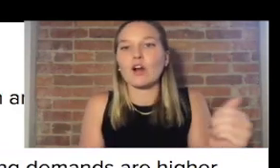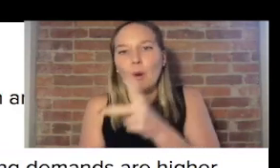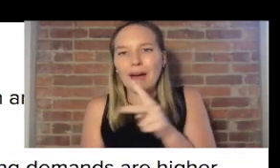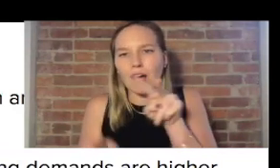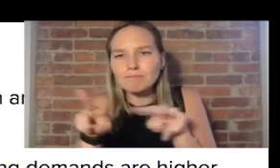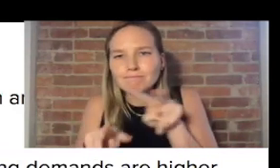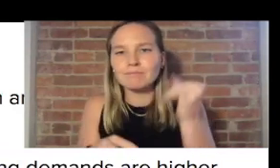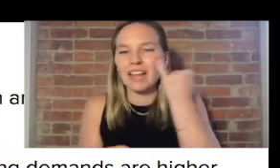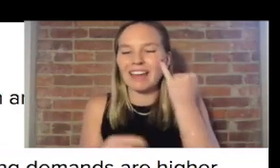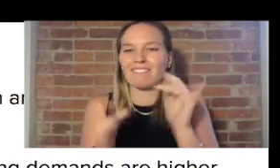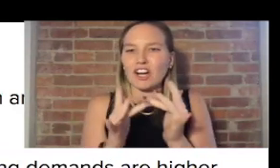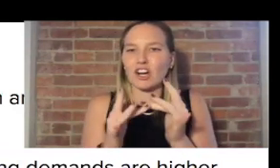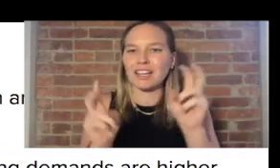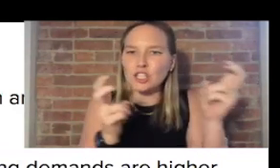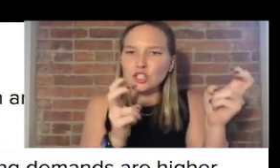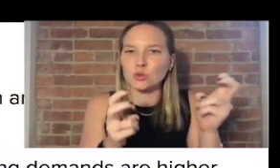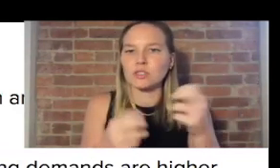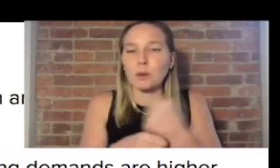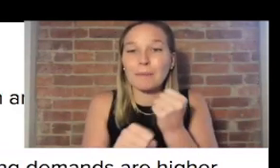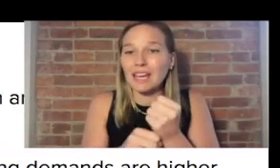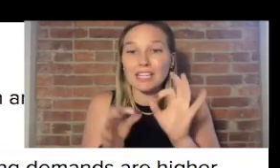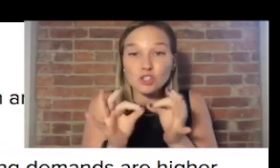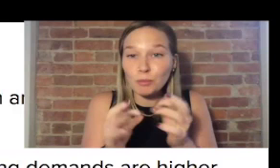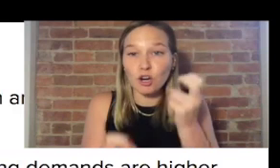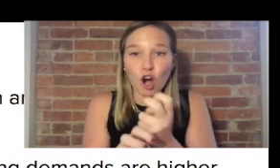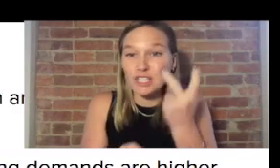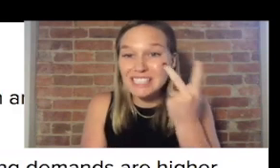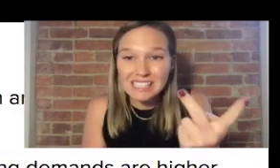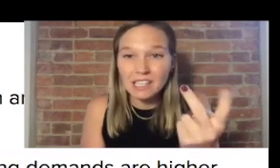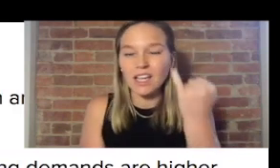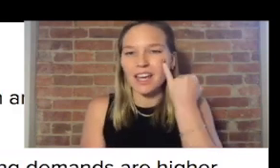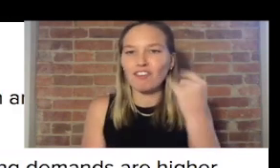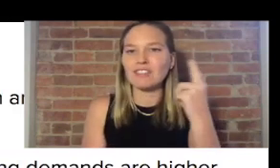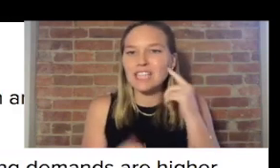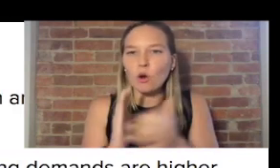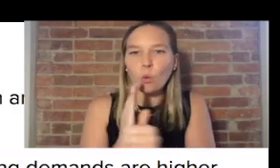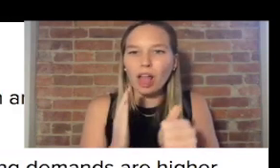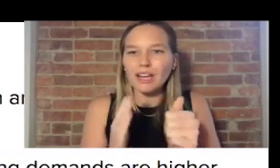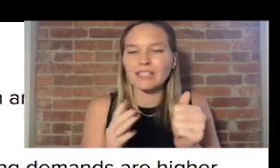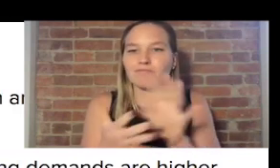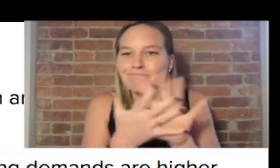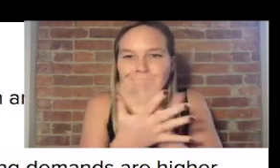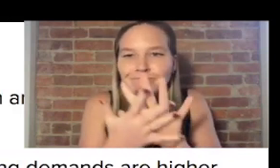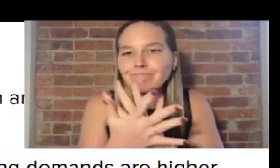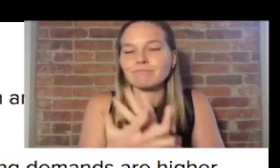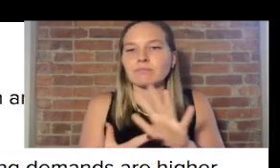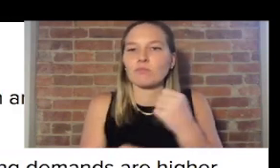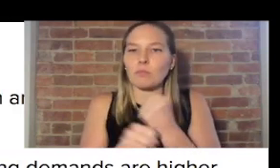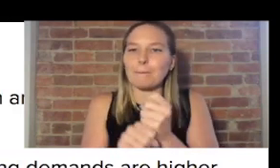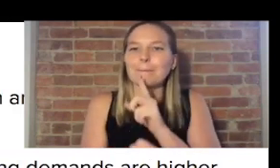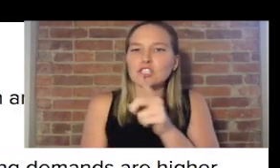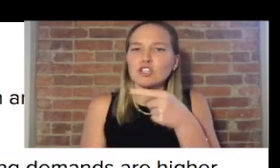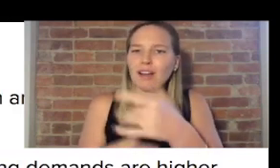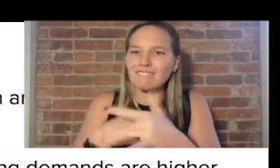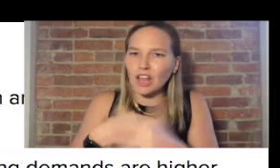students once that lesson is finished so that the student can go back and rewatch that. The interpreter may have been hard to see, especially